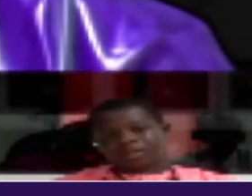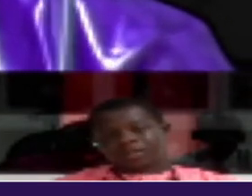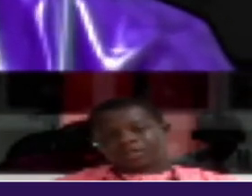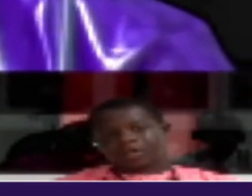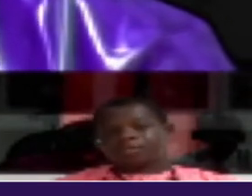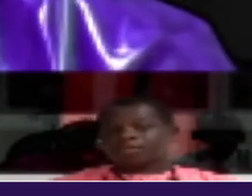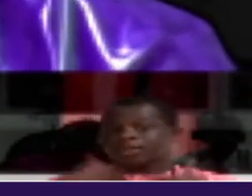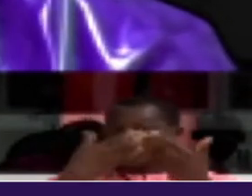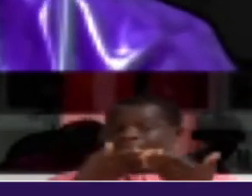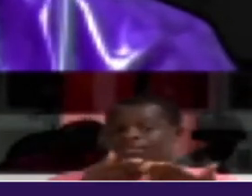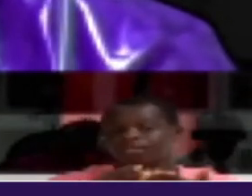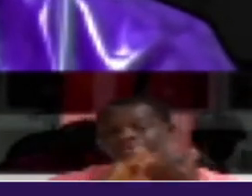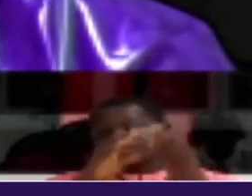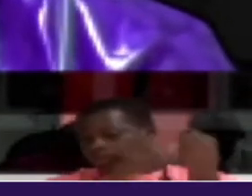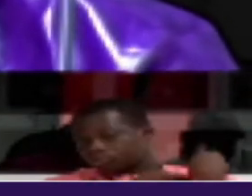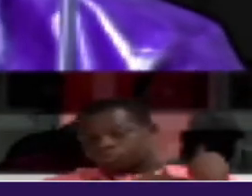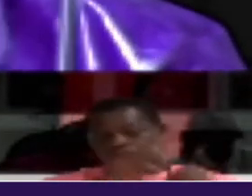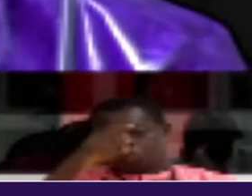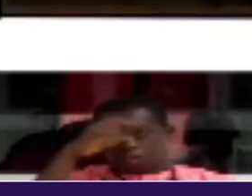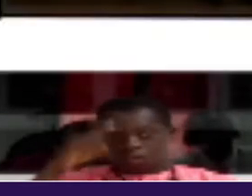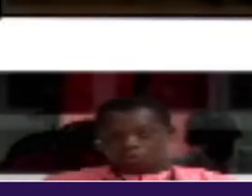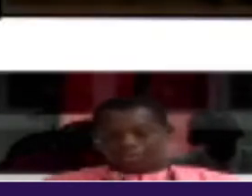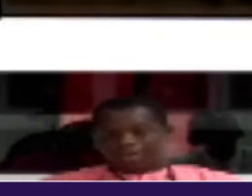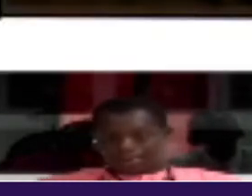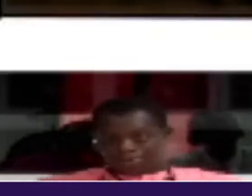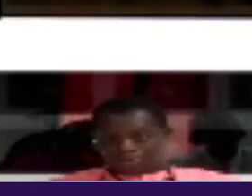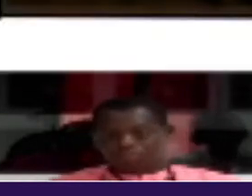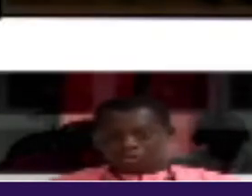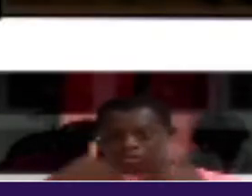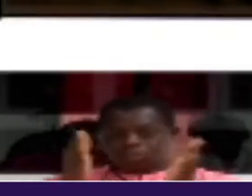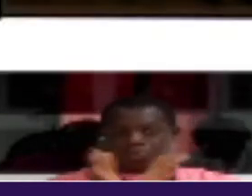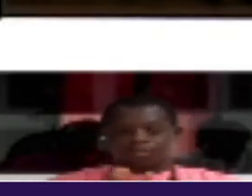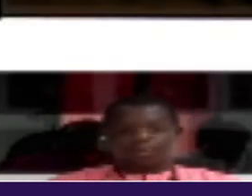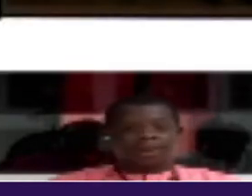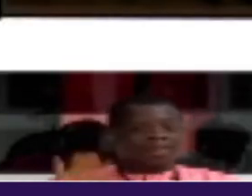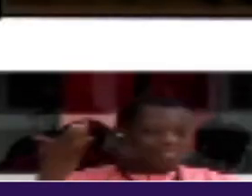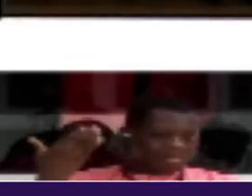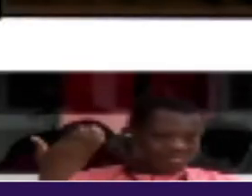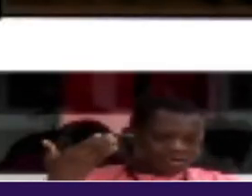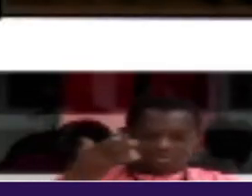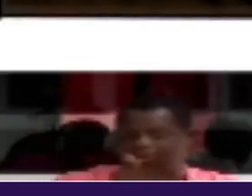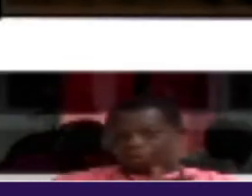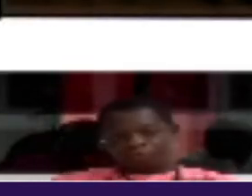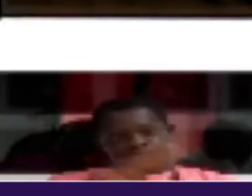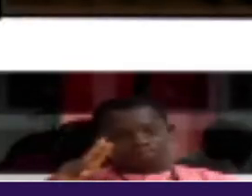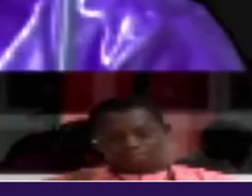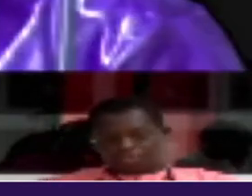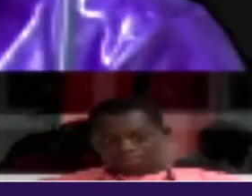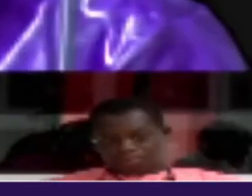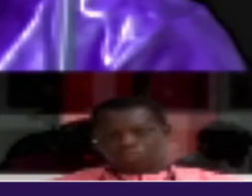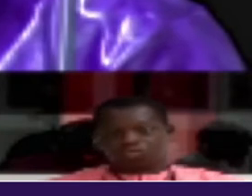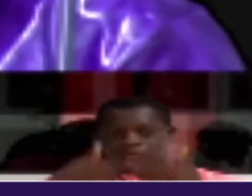assigned to work with a particular group? No, by then there was no particular group. Do you know